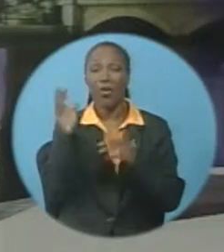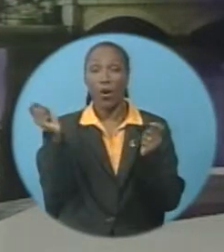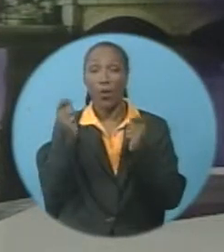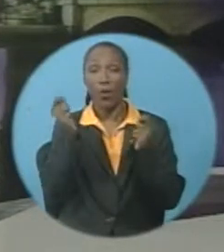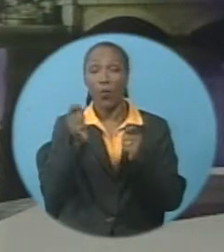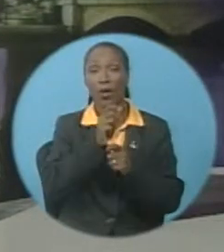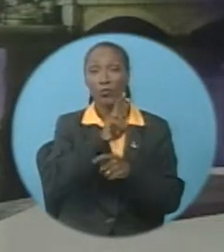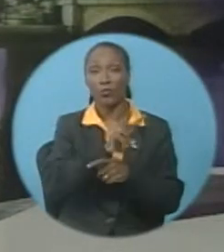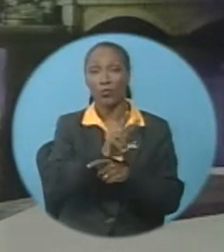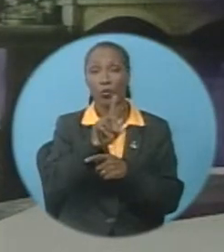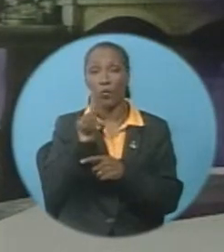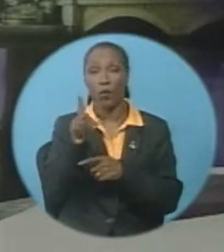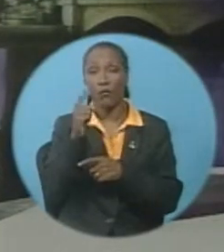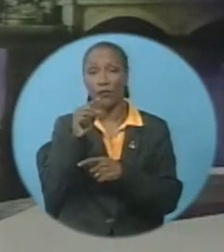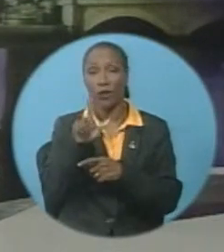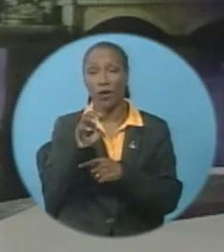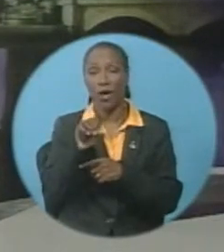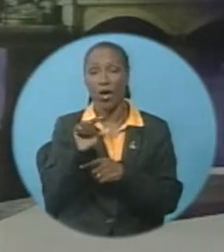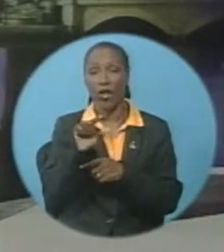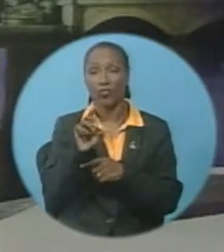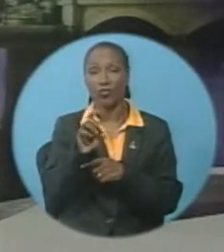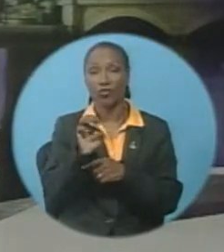BCC ground yesterday.